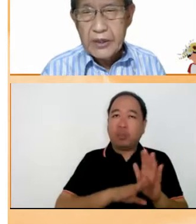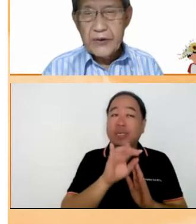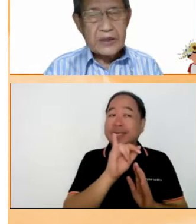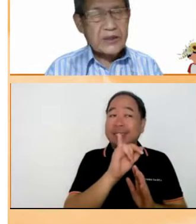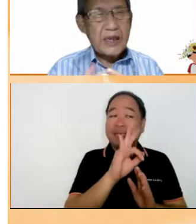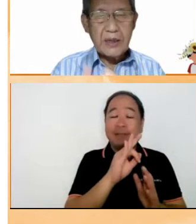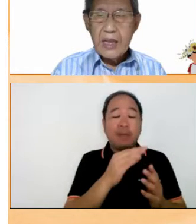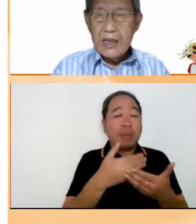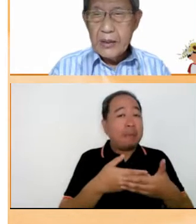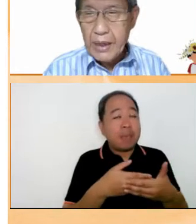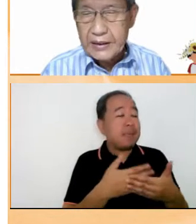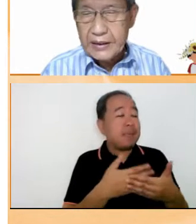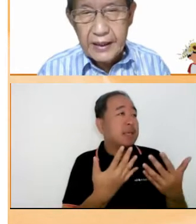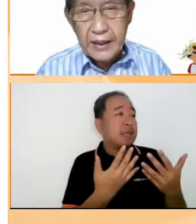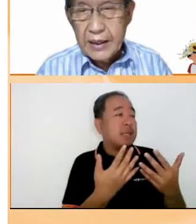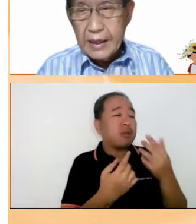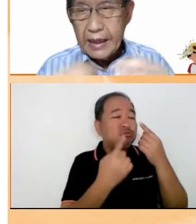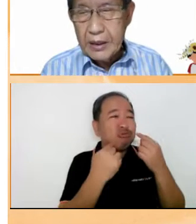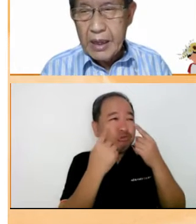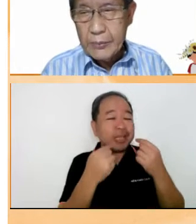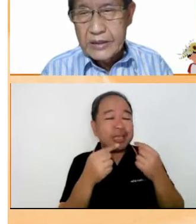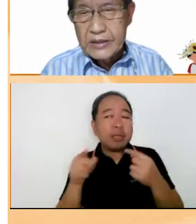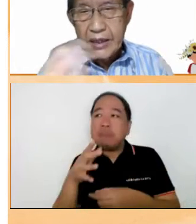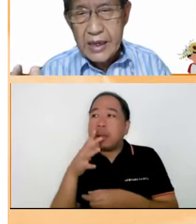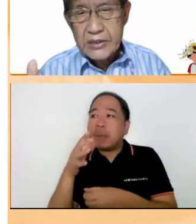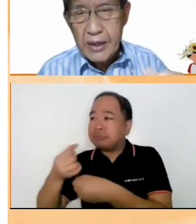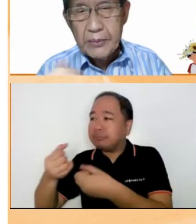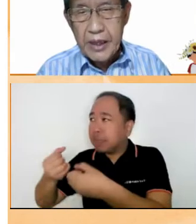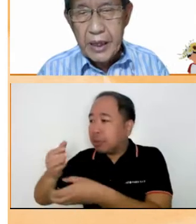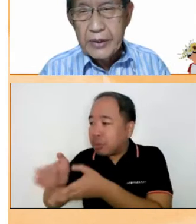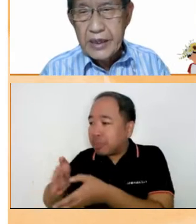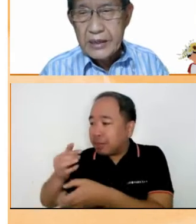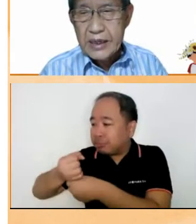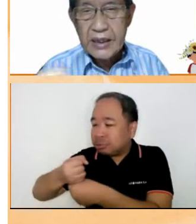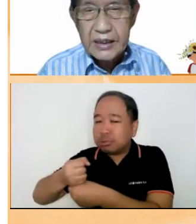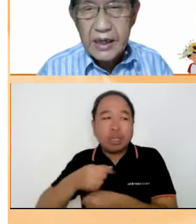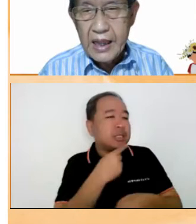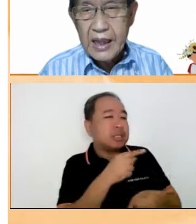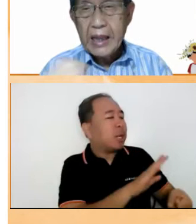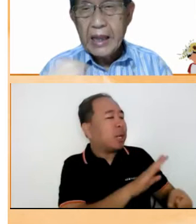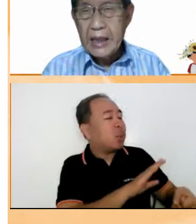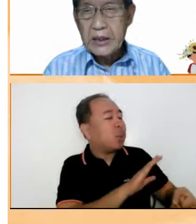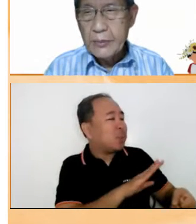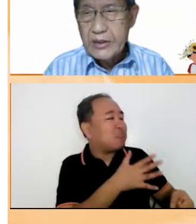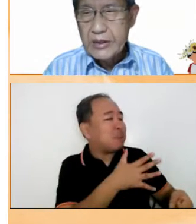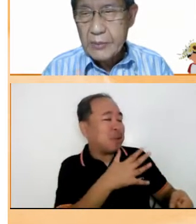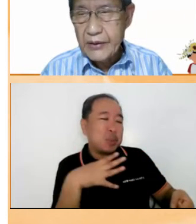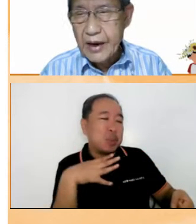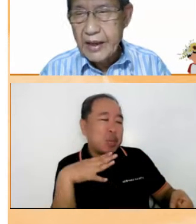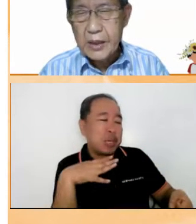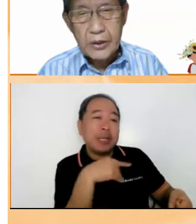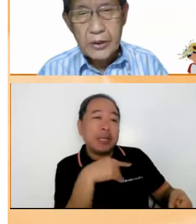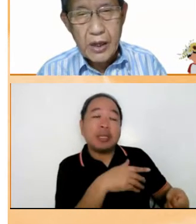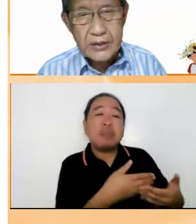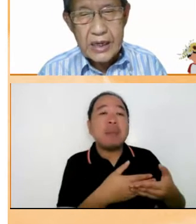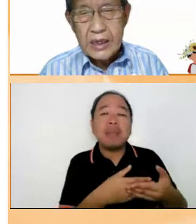mommy is fixing the bottle, and the mommy says, hasabay, baby, sandali na lang, and the baby stops